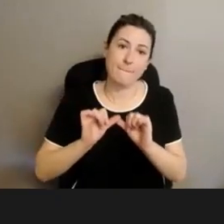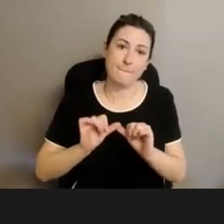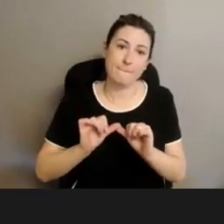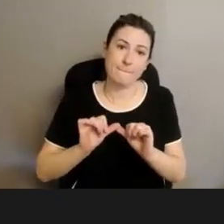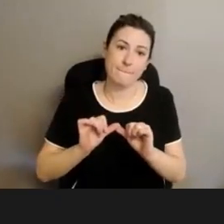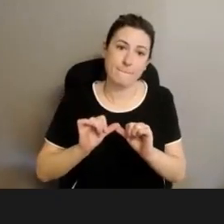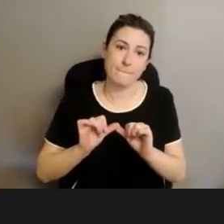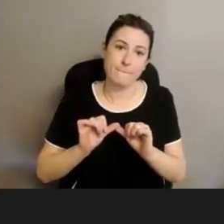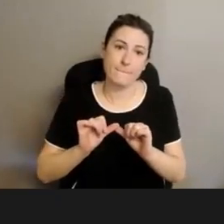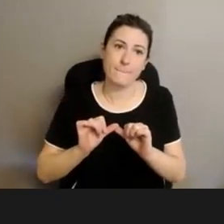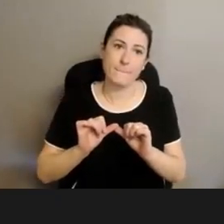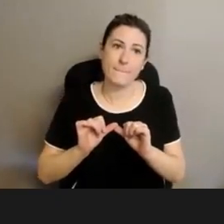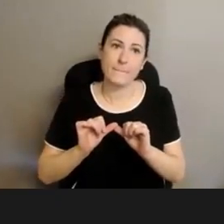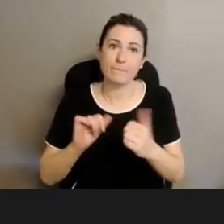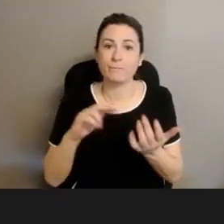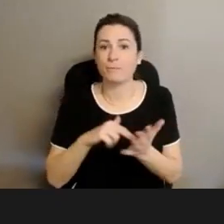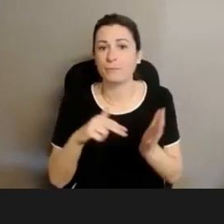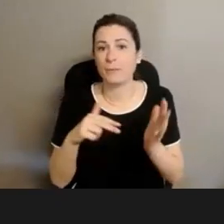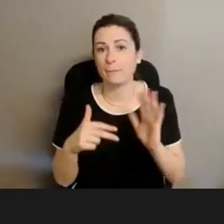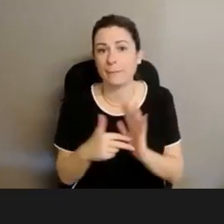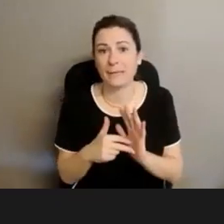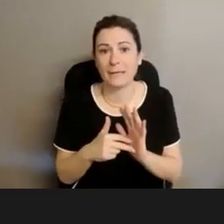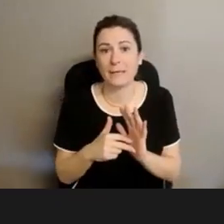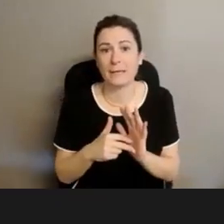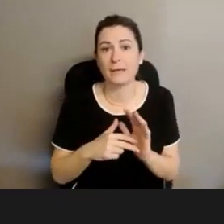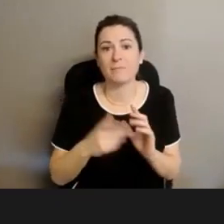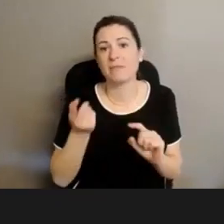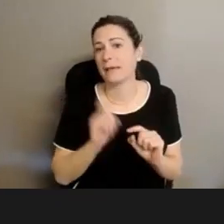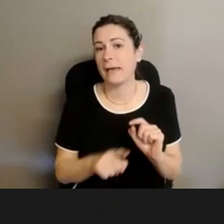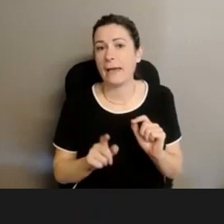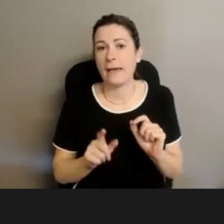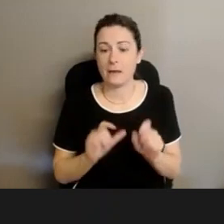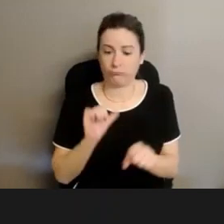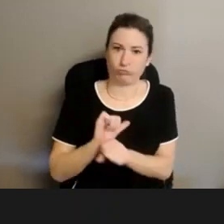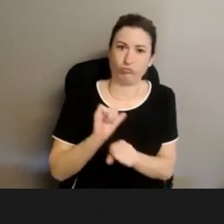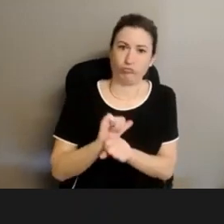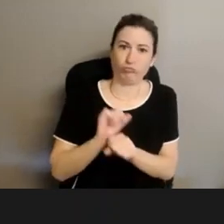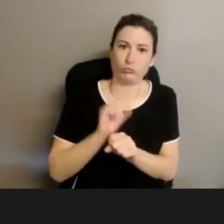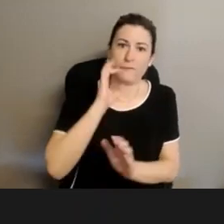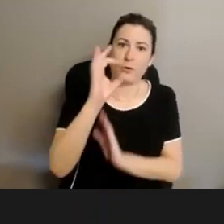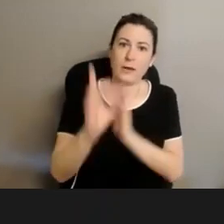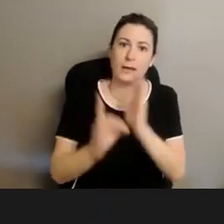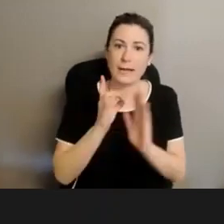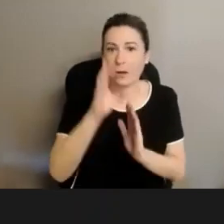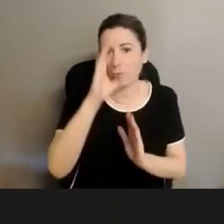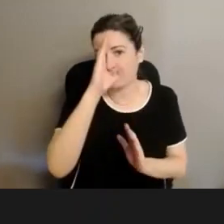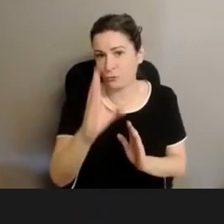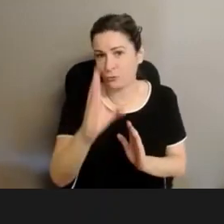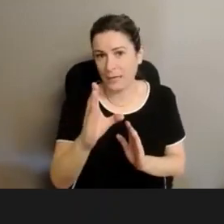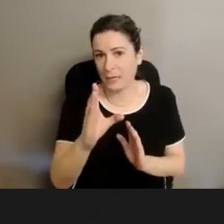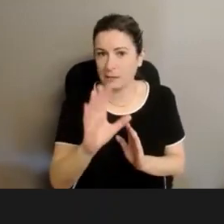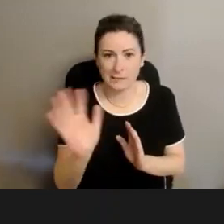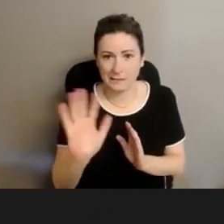that they can't perform for longer periods of time. But then a lot of the times these things are tied to